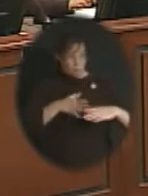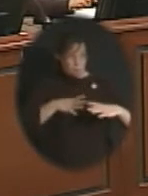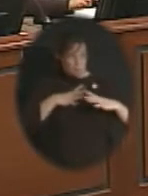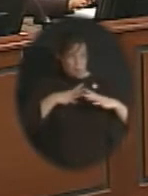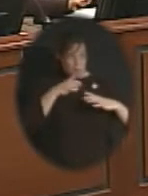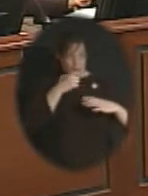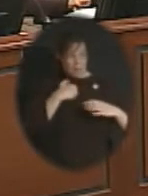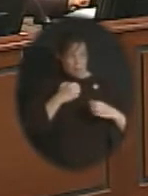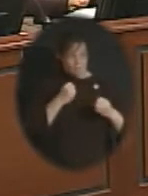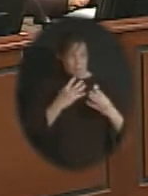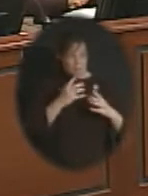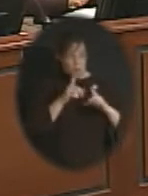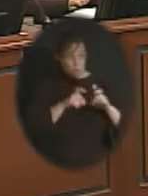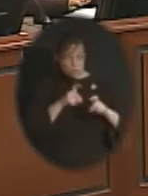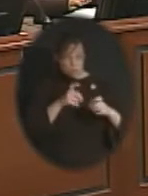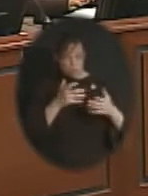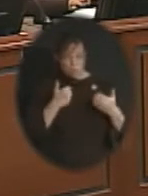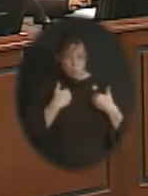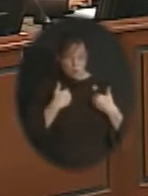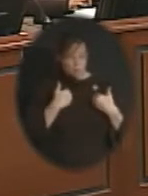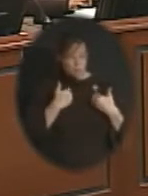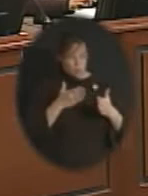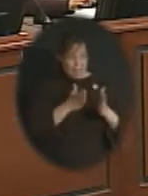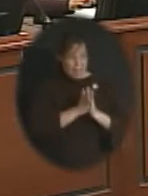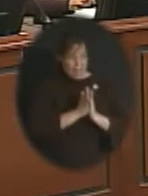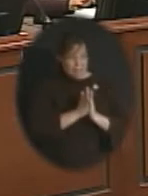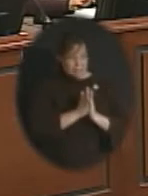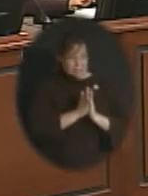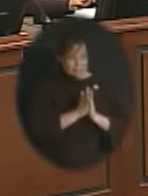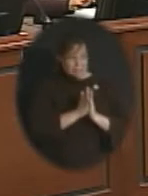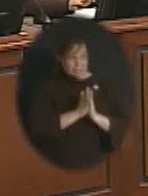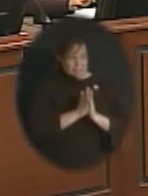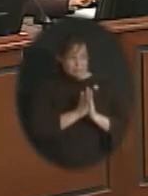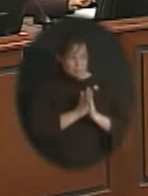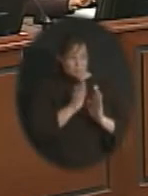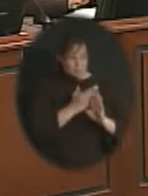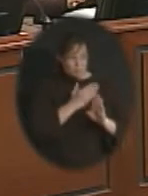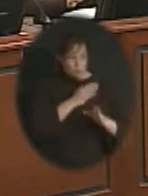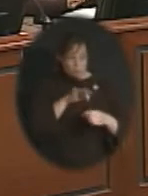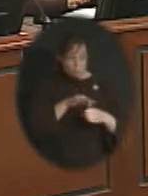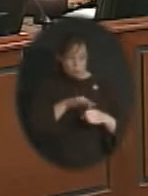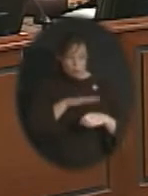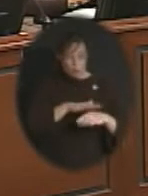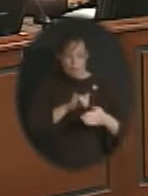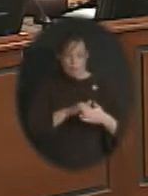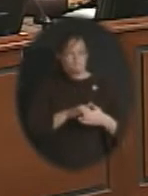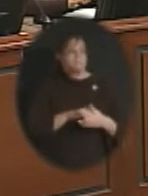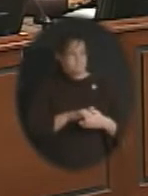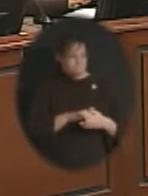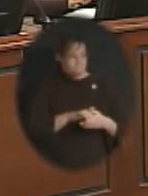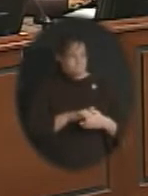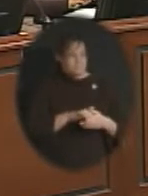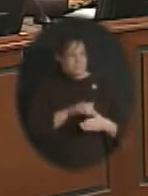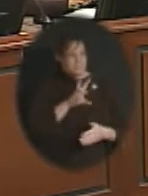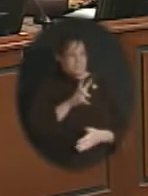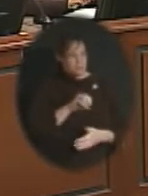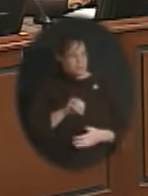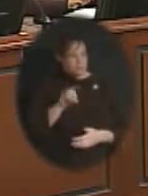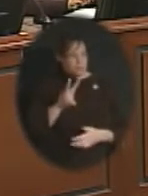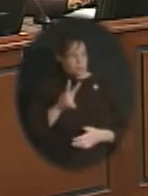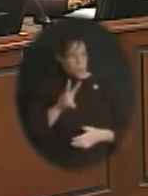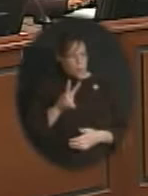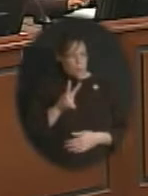have a number of questions that I would like to ask Ms. Lyon before we voted on that. Sounds good. What about